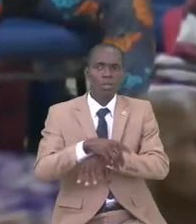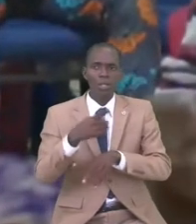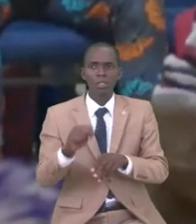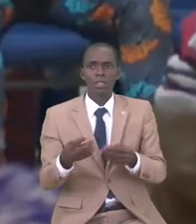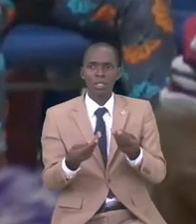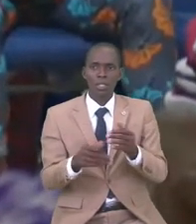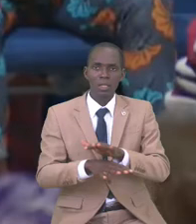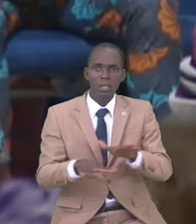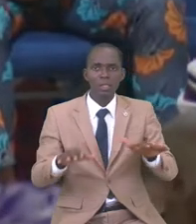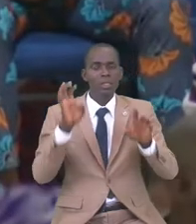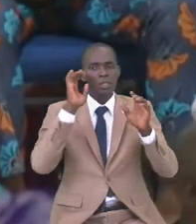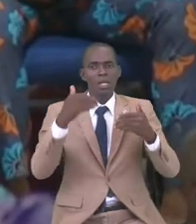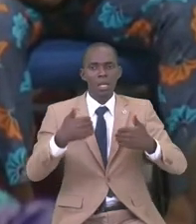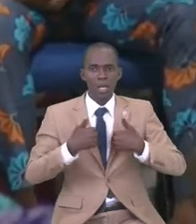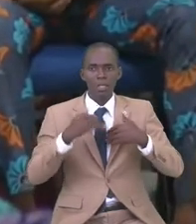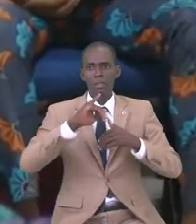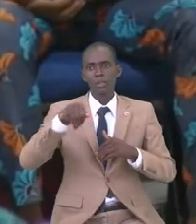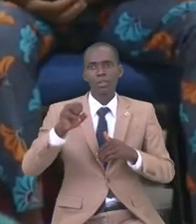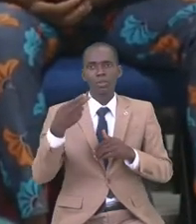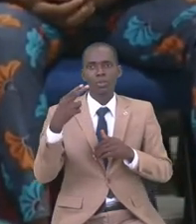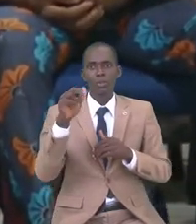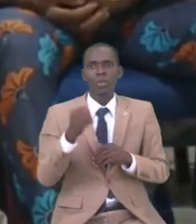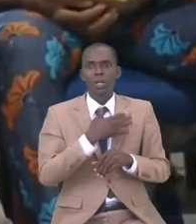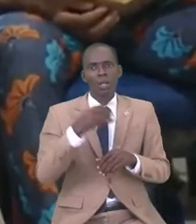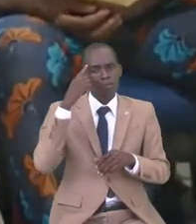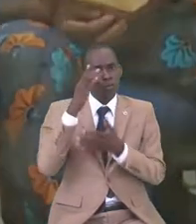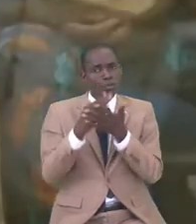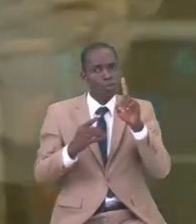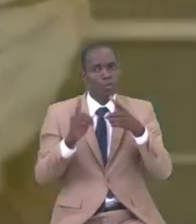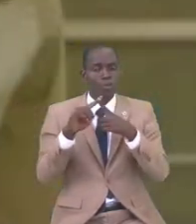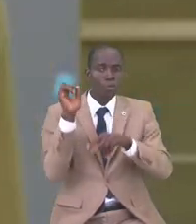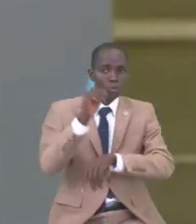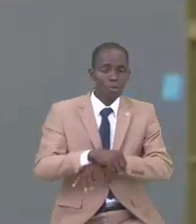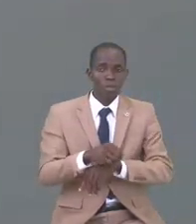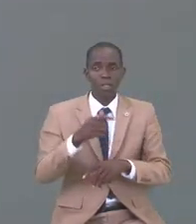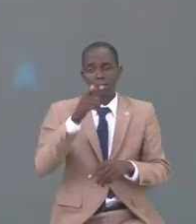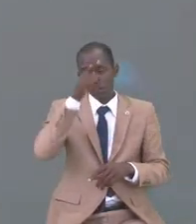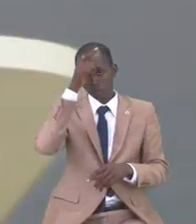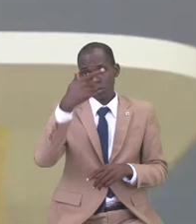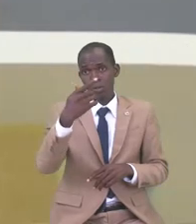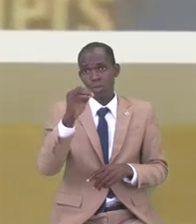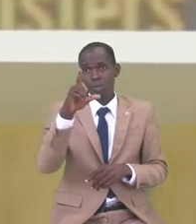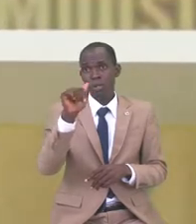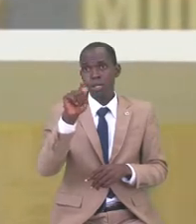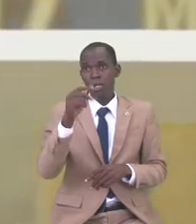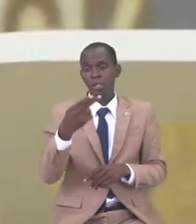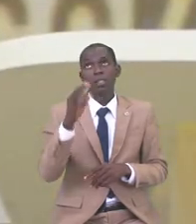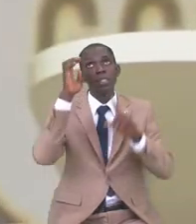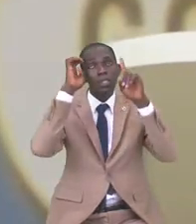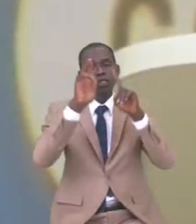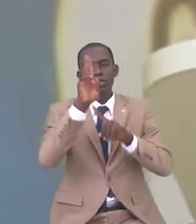had a Joshua, and for somebody to conquer Goliath he had a David, and for somebody to